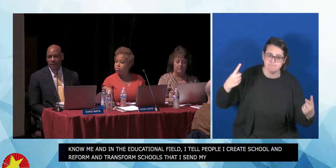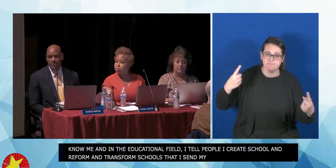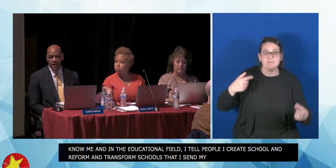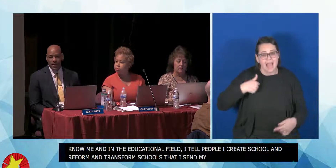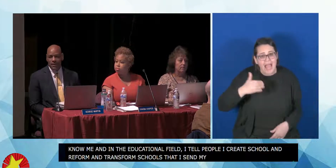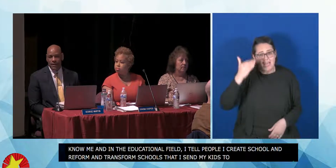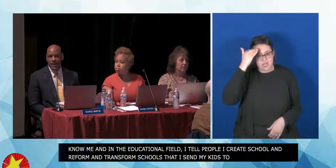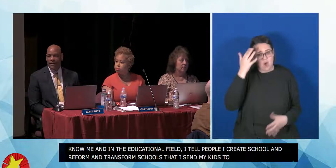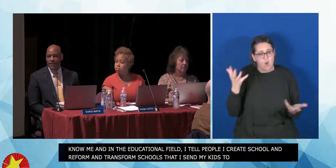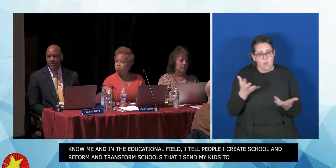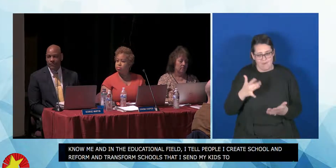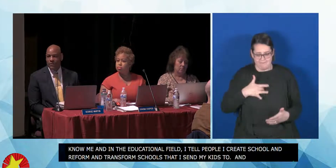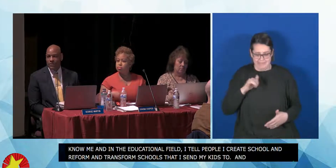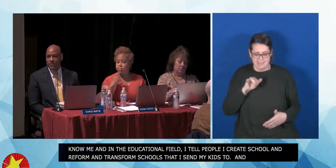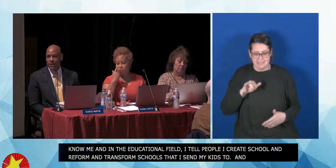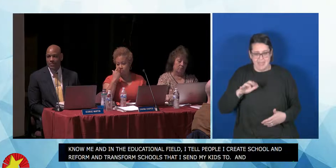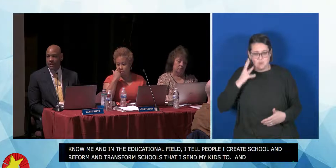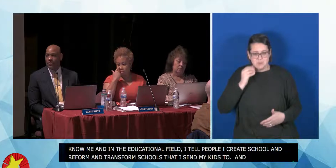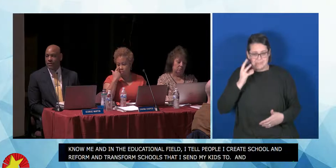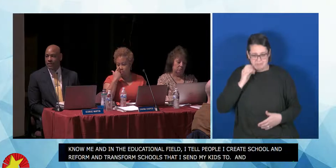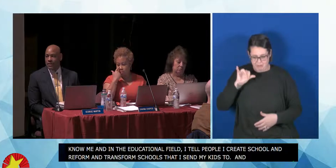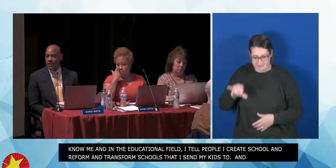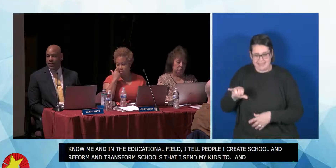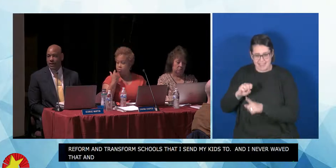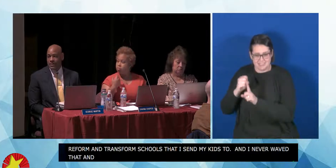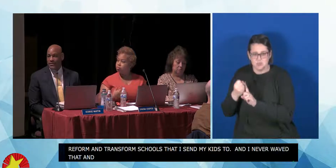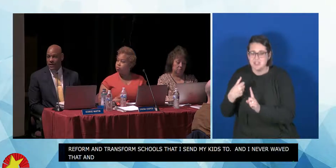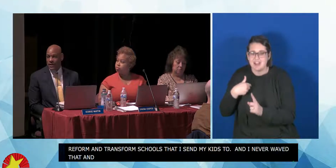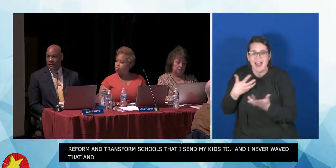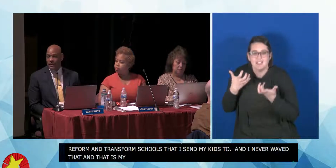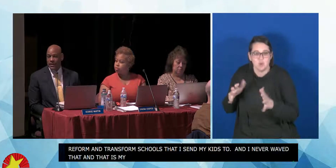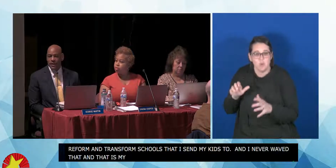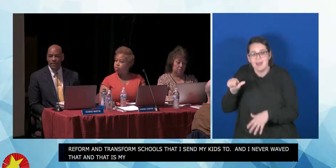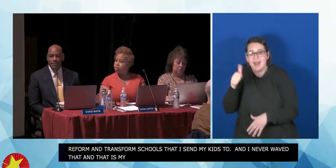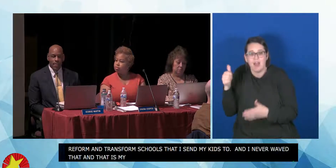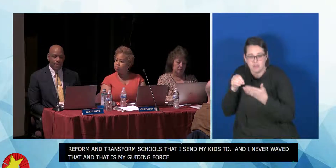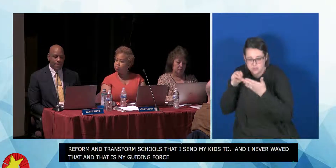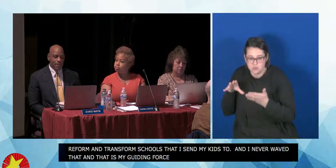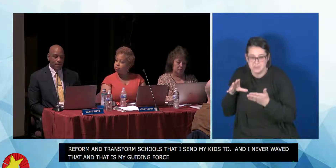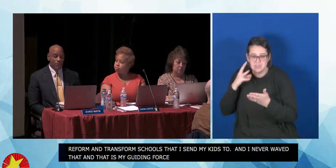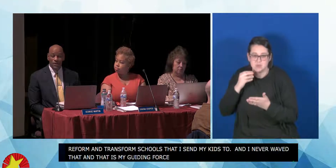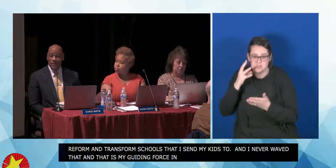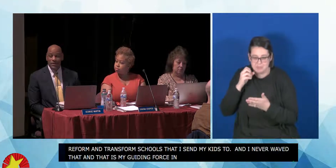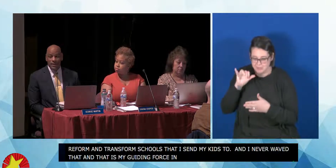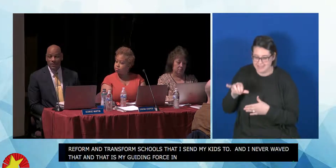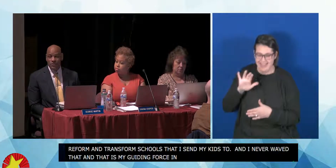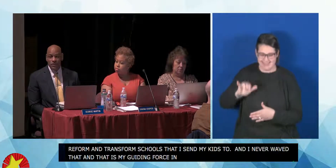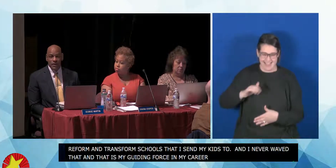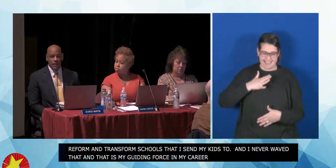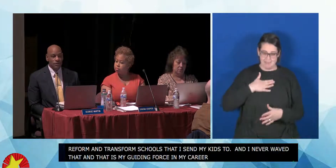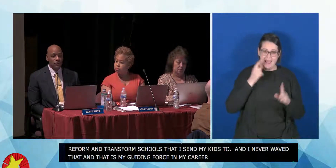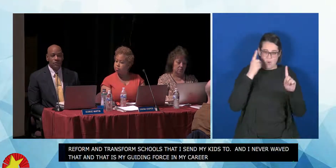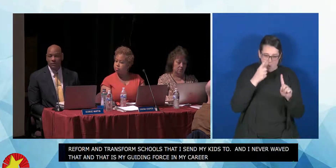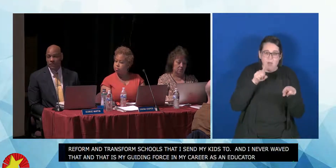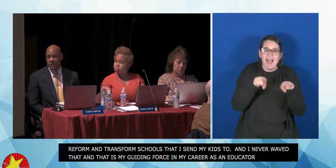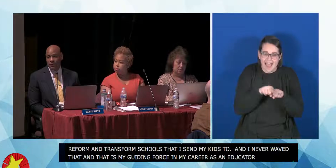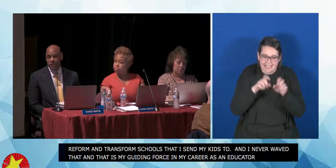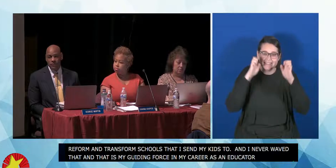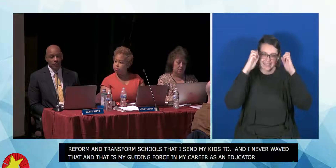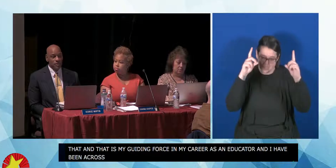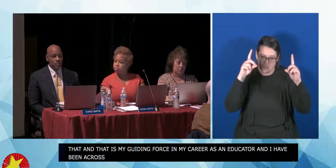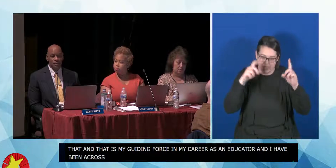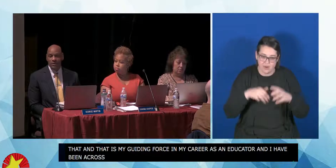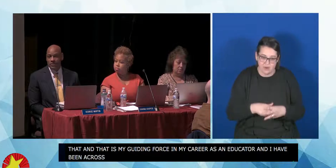my guiding force in my career as an educator. I've been across the country in school